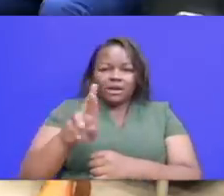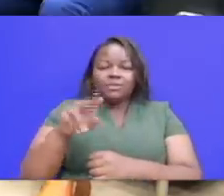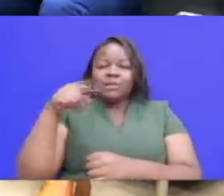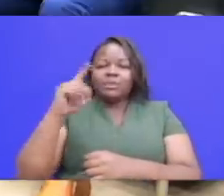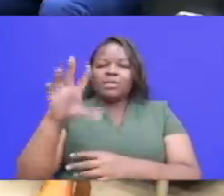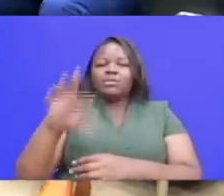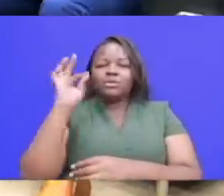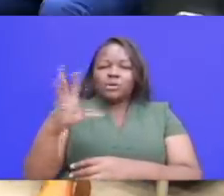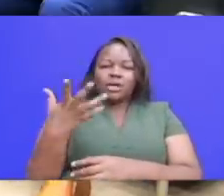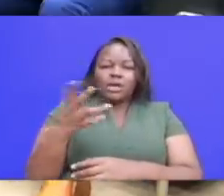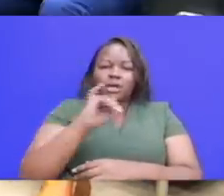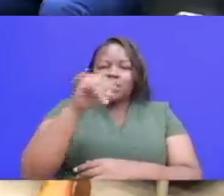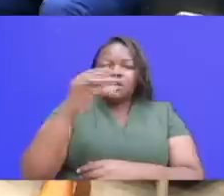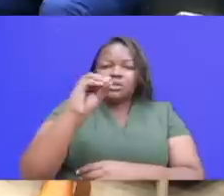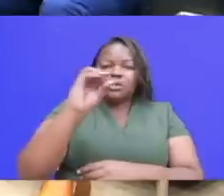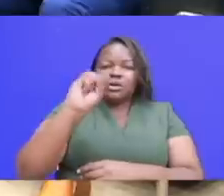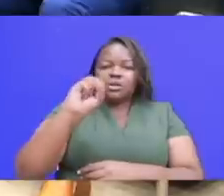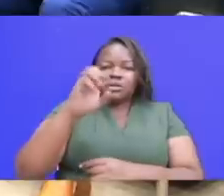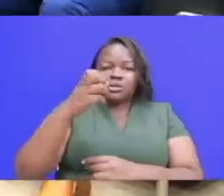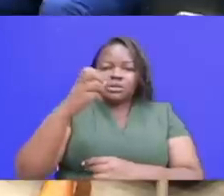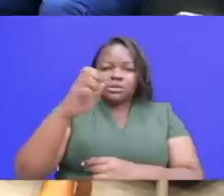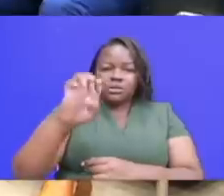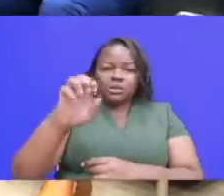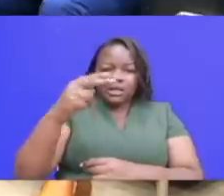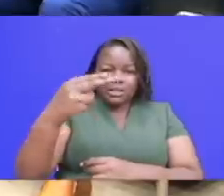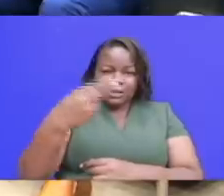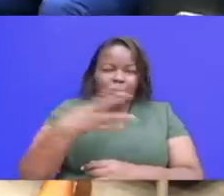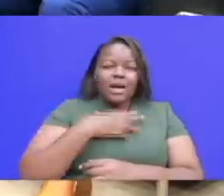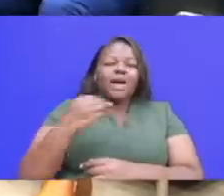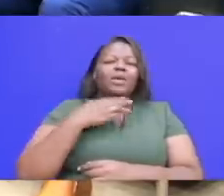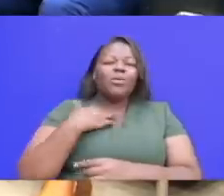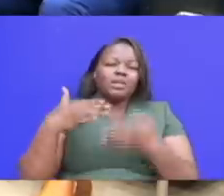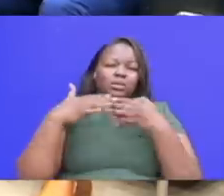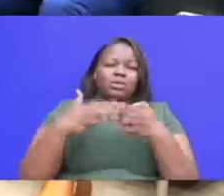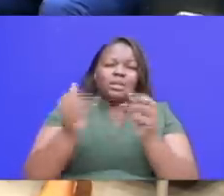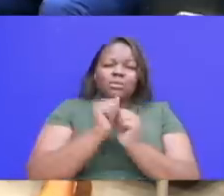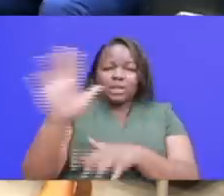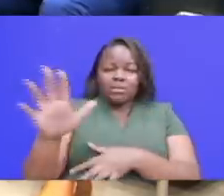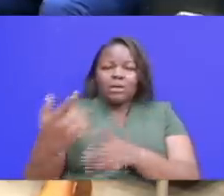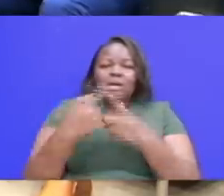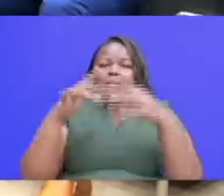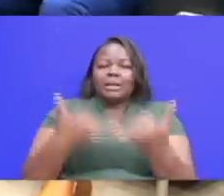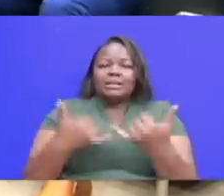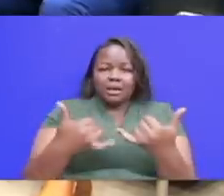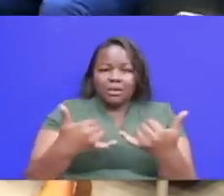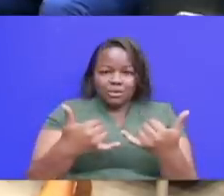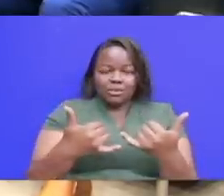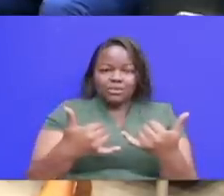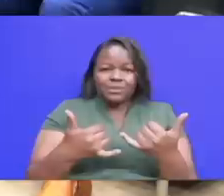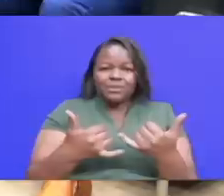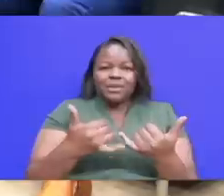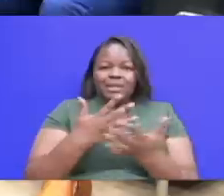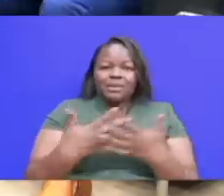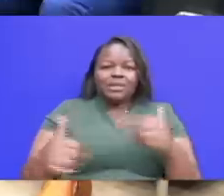how handsome he was, and wanted to sleep with him. But the point which is very key